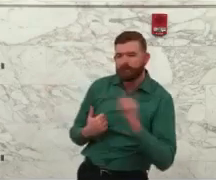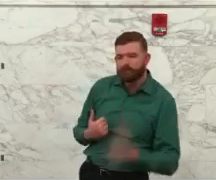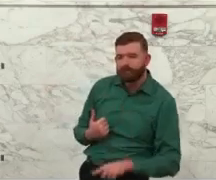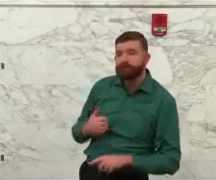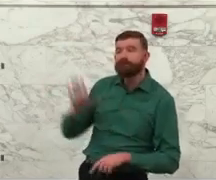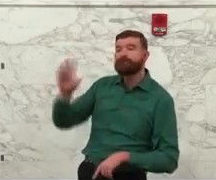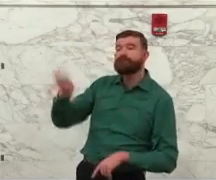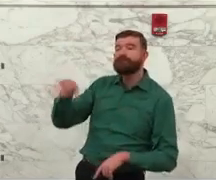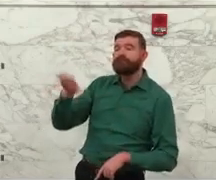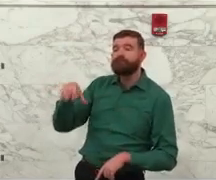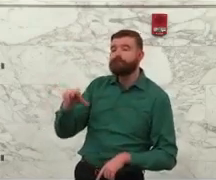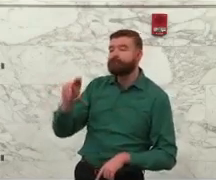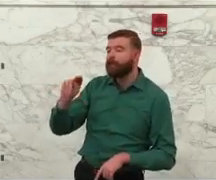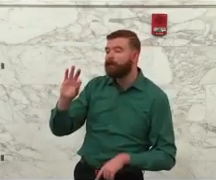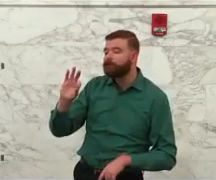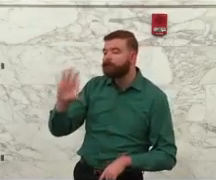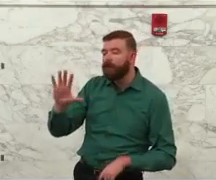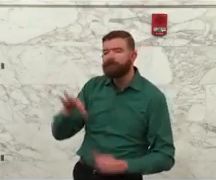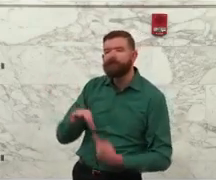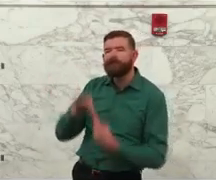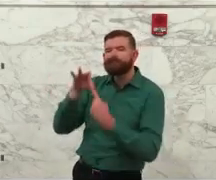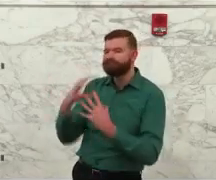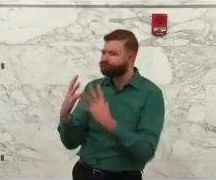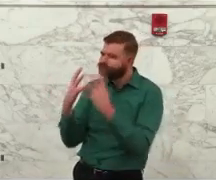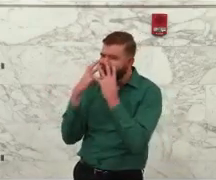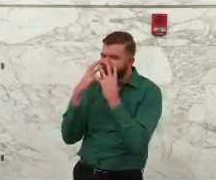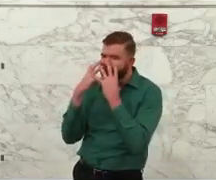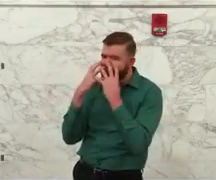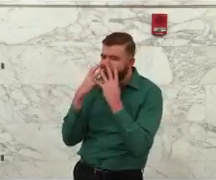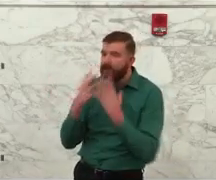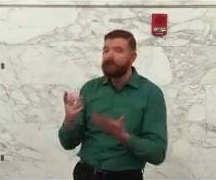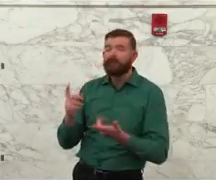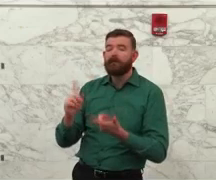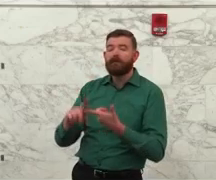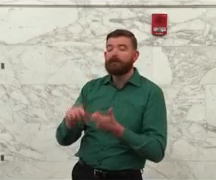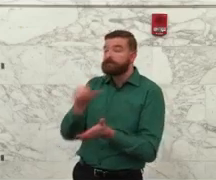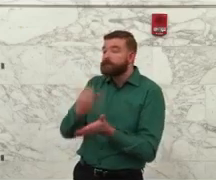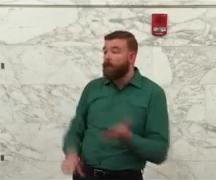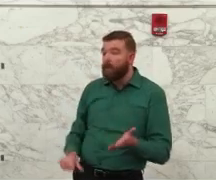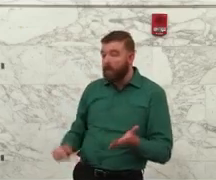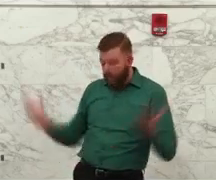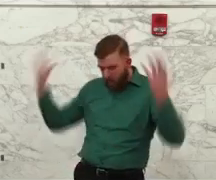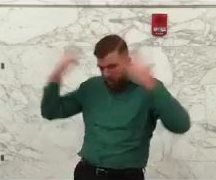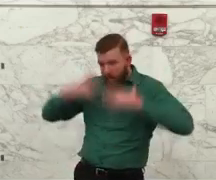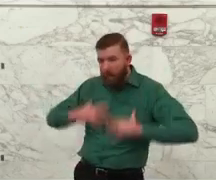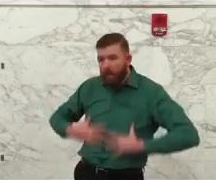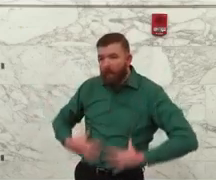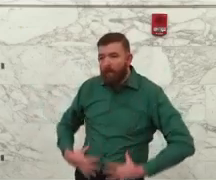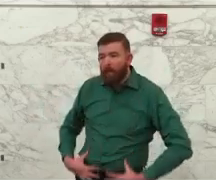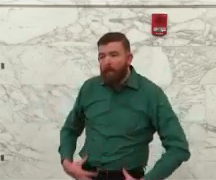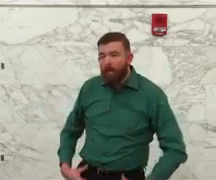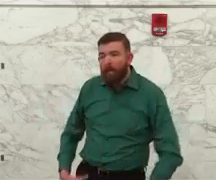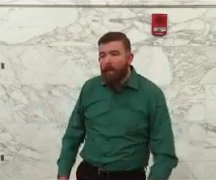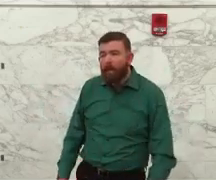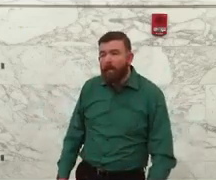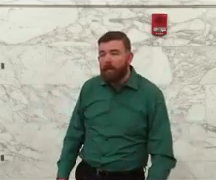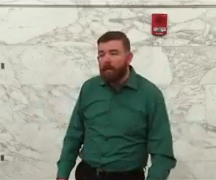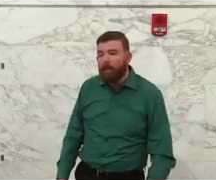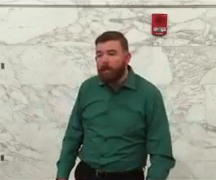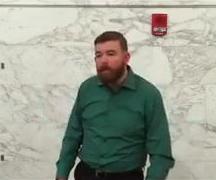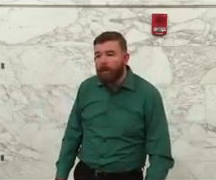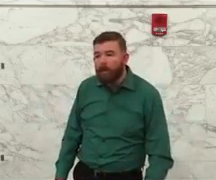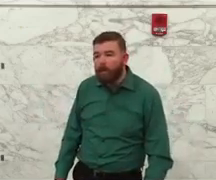gowns. Do you have a survey, an assessment of how dire the situation is for protective equipment at hospitals now? And on the